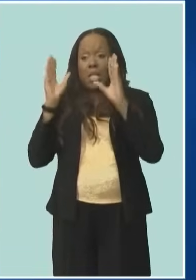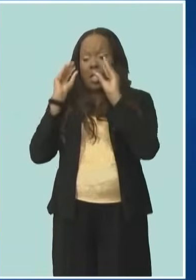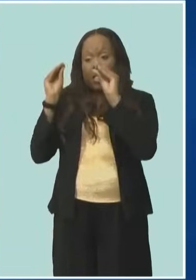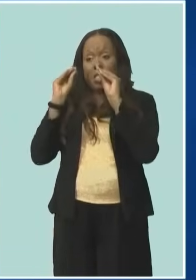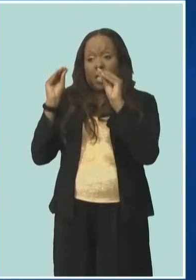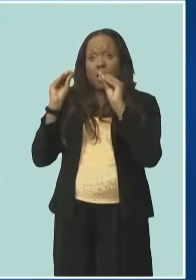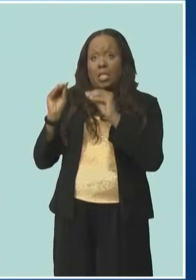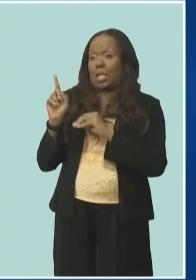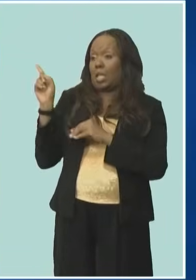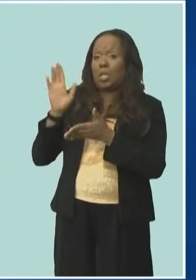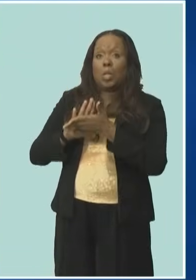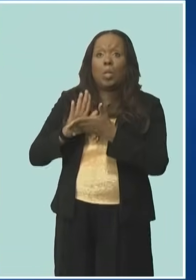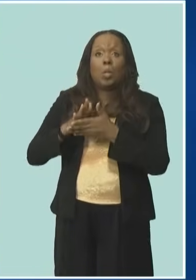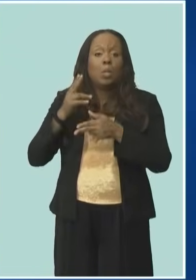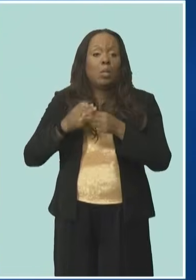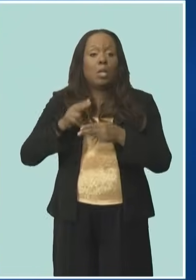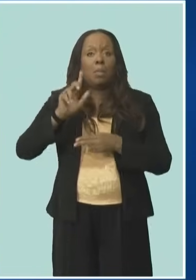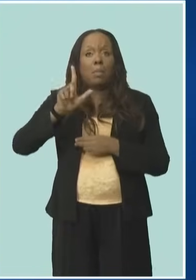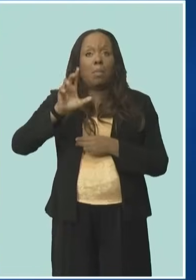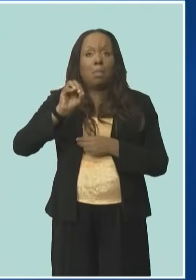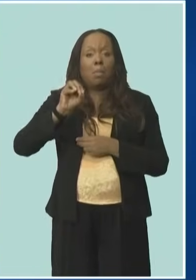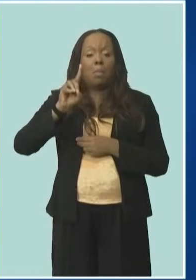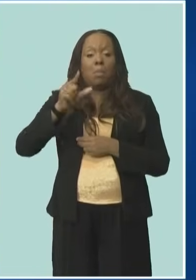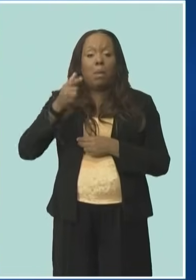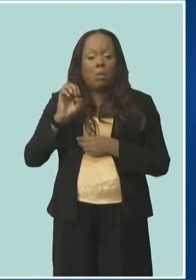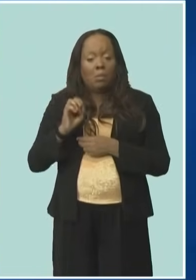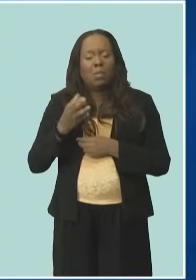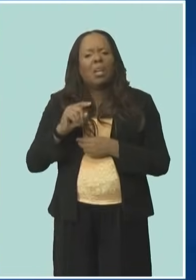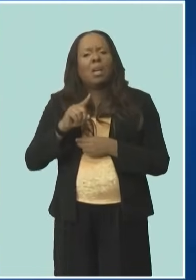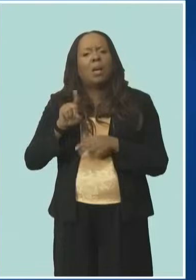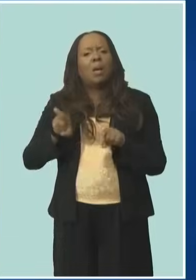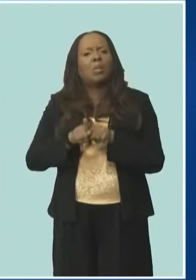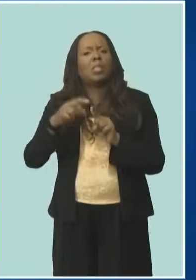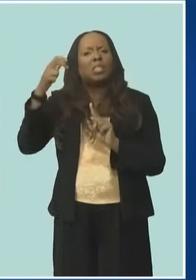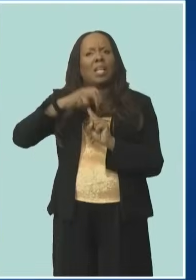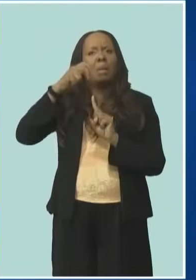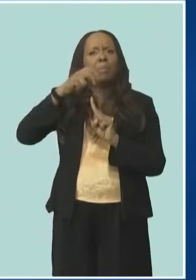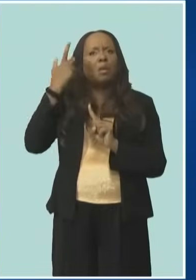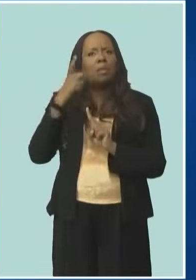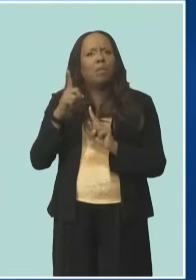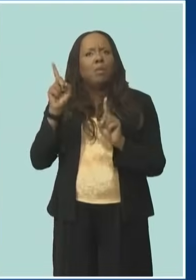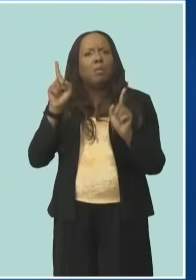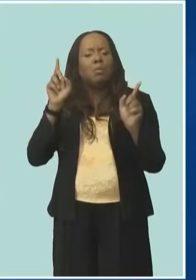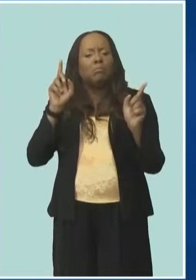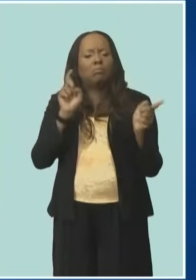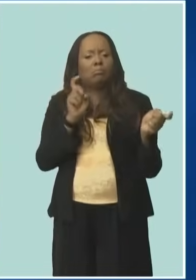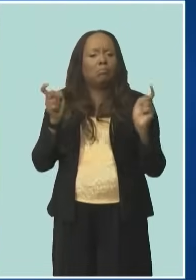School and championed education reform across the island. For 25 years,